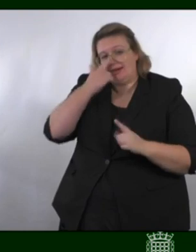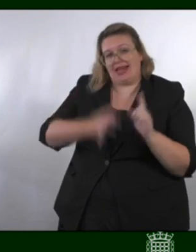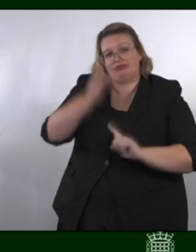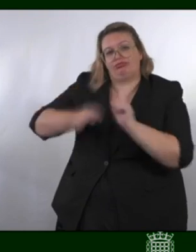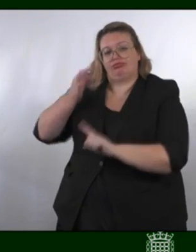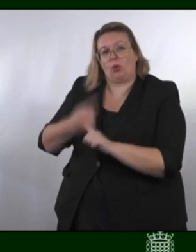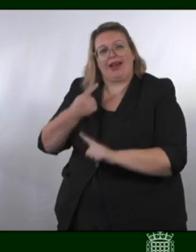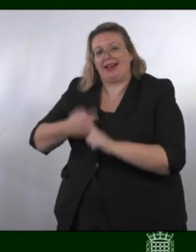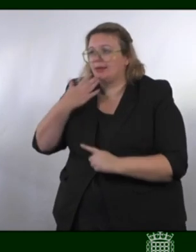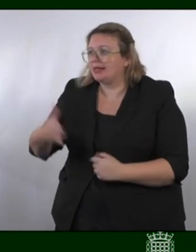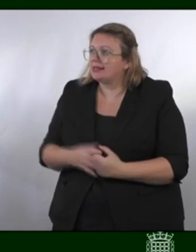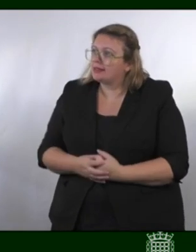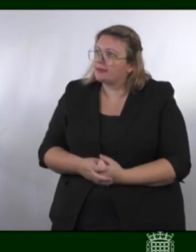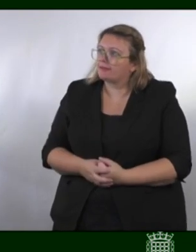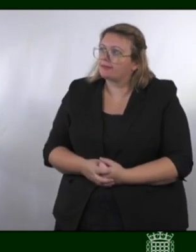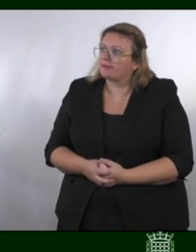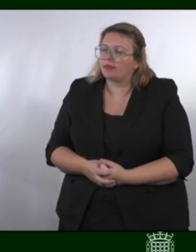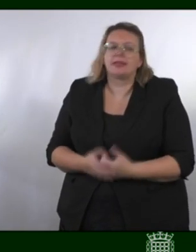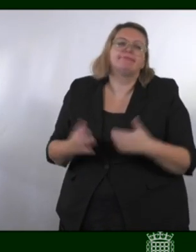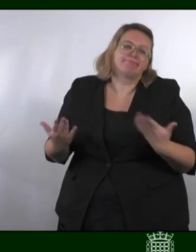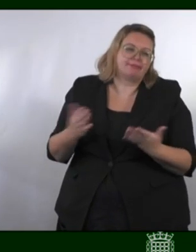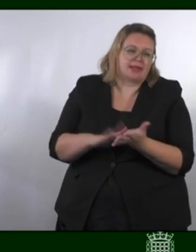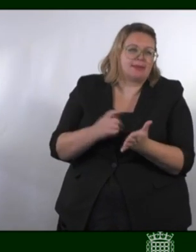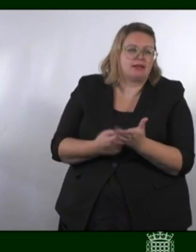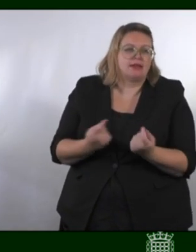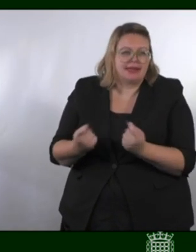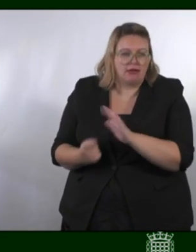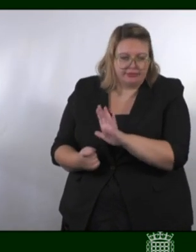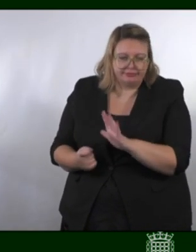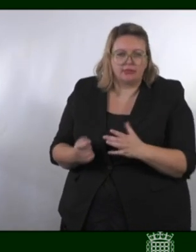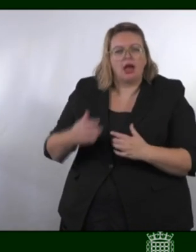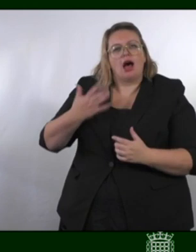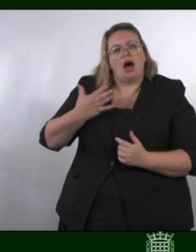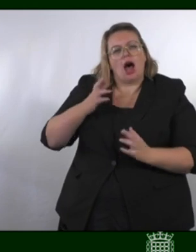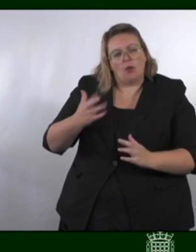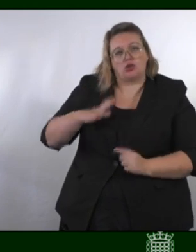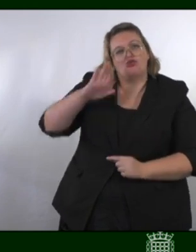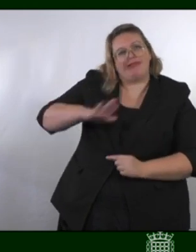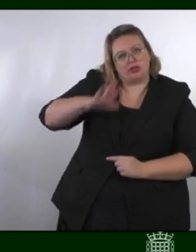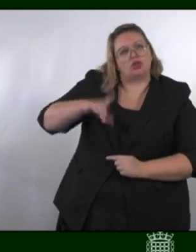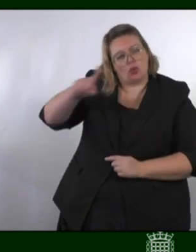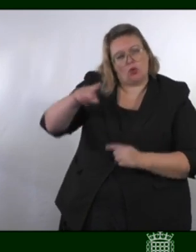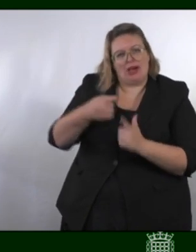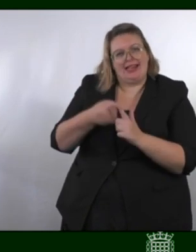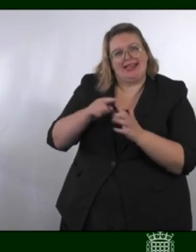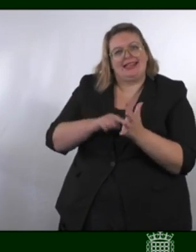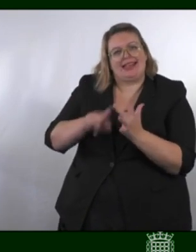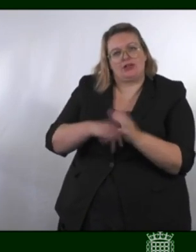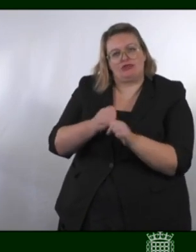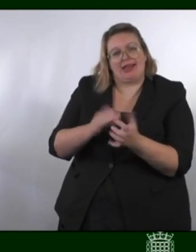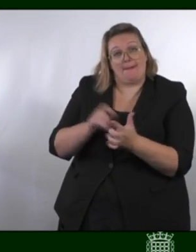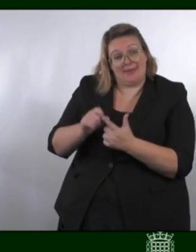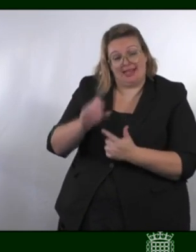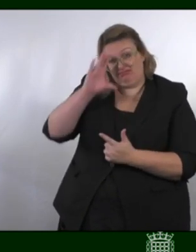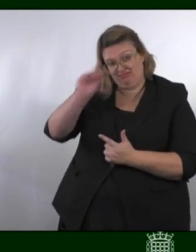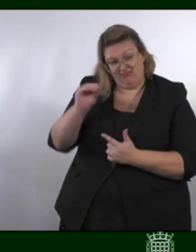possible? Indeed, Mr. Speaker, and I hope I can reassure him by saying that clinical modelling work is now complete